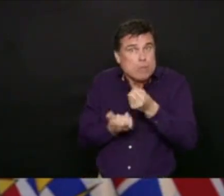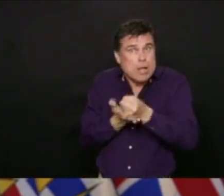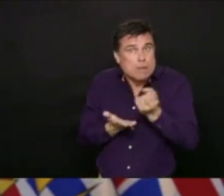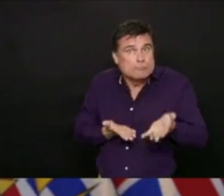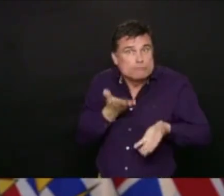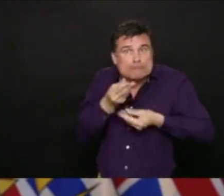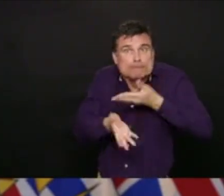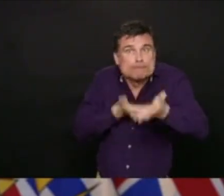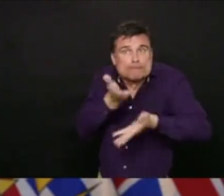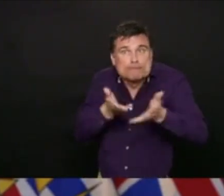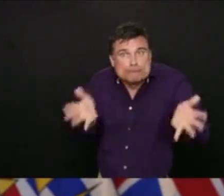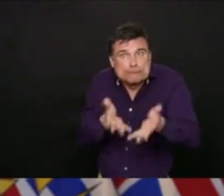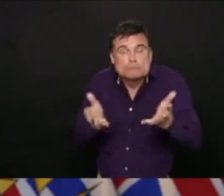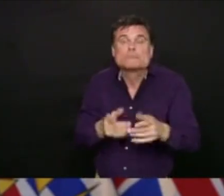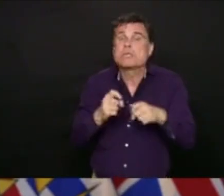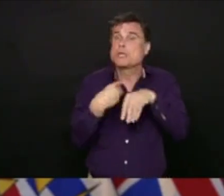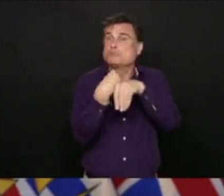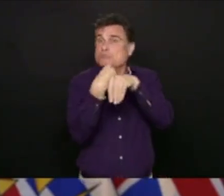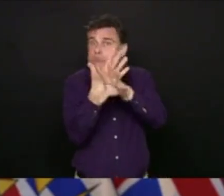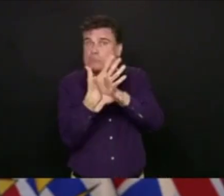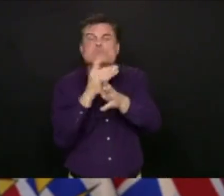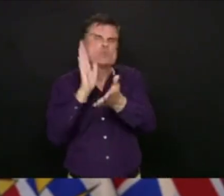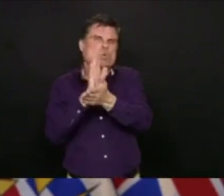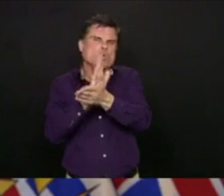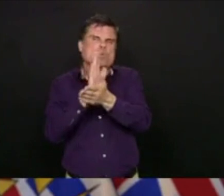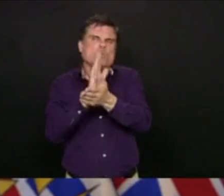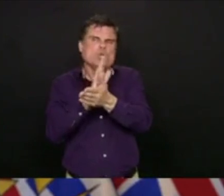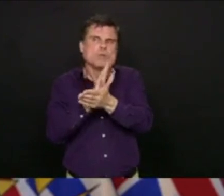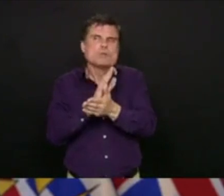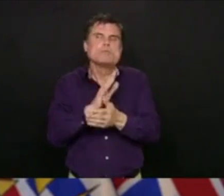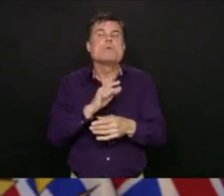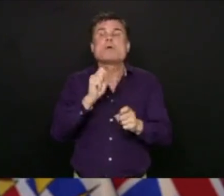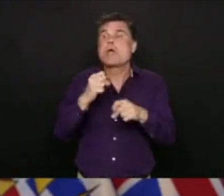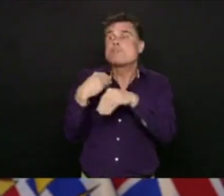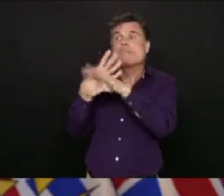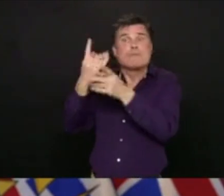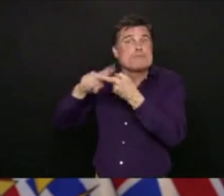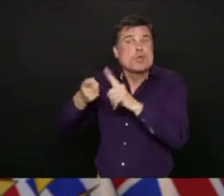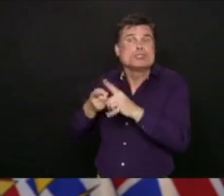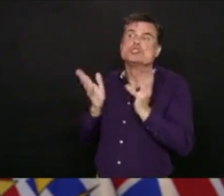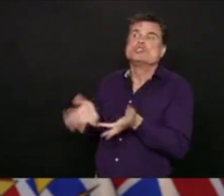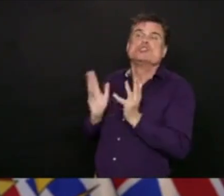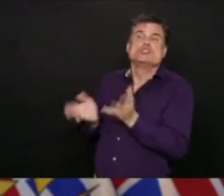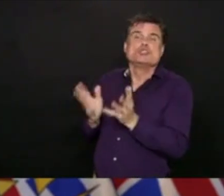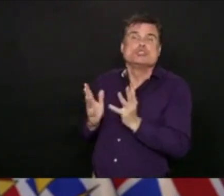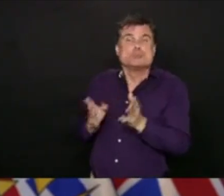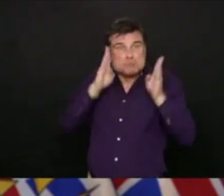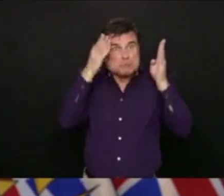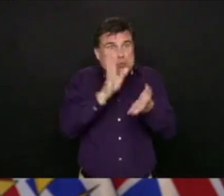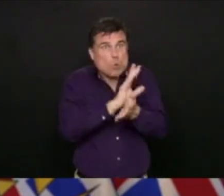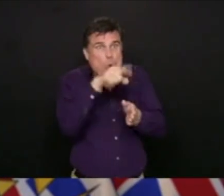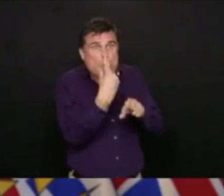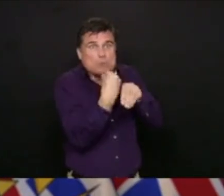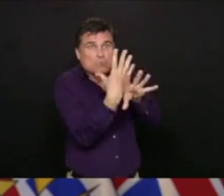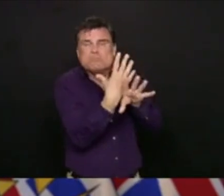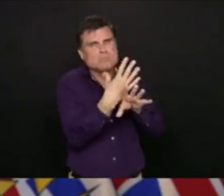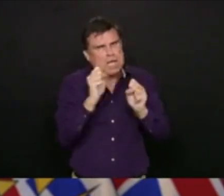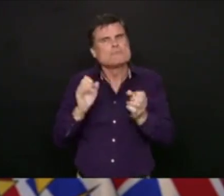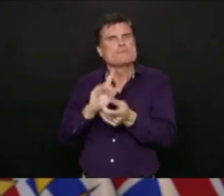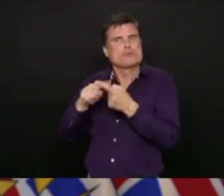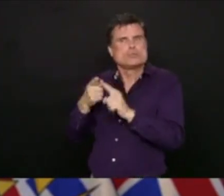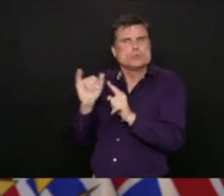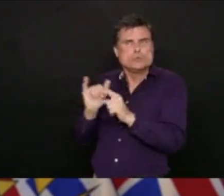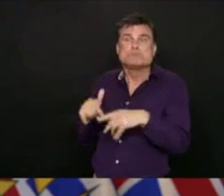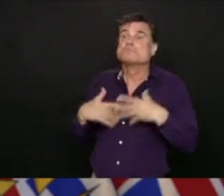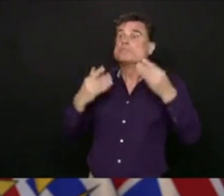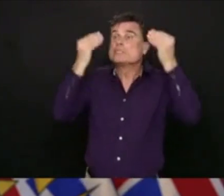friends, and your schools, our superintendents, our school districts, our teachers, our education assistants are all doing